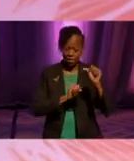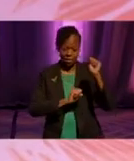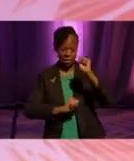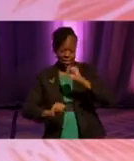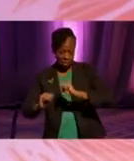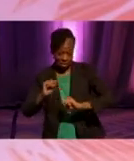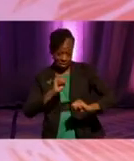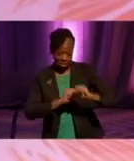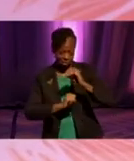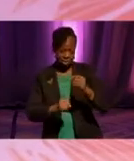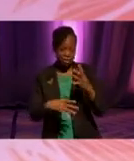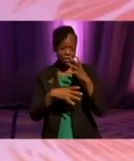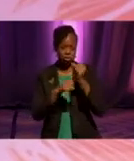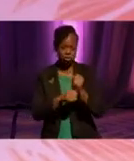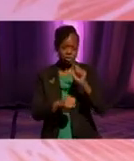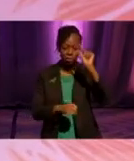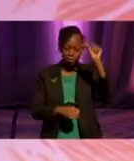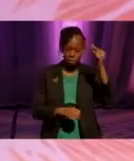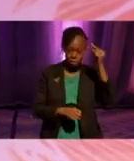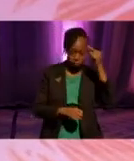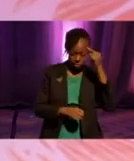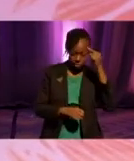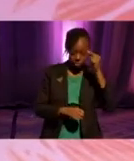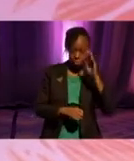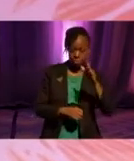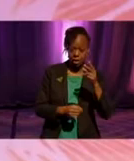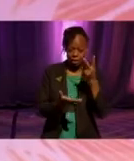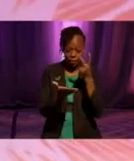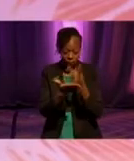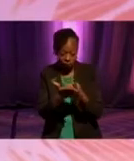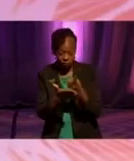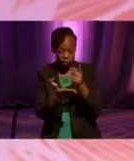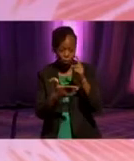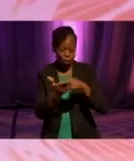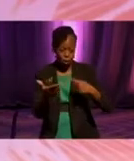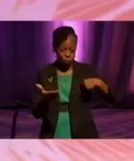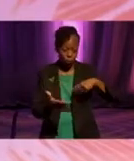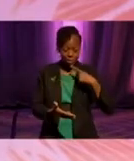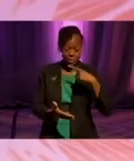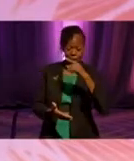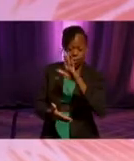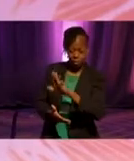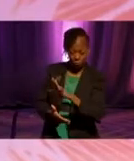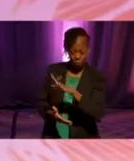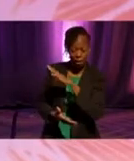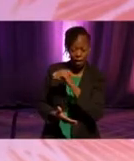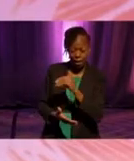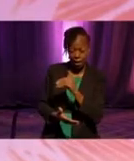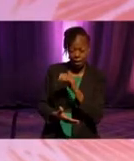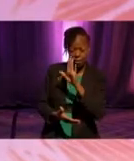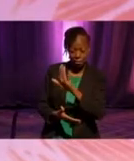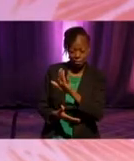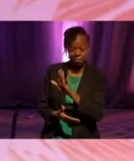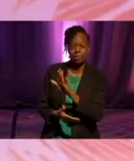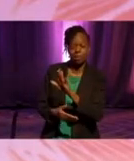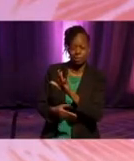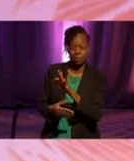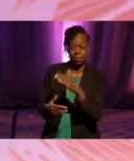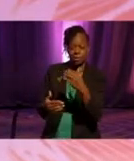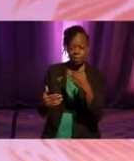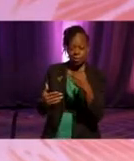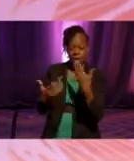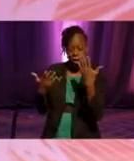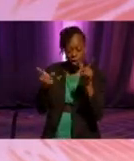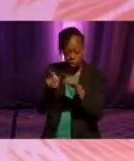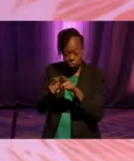trust the government. They verify what we say. But they have followed